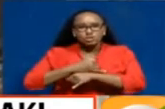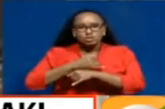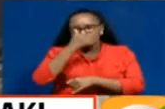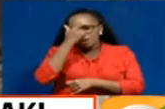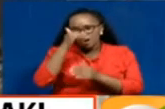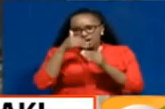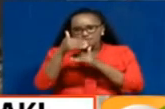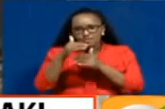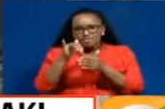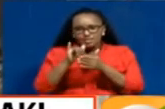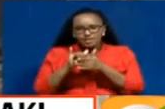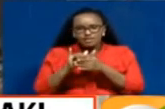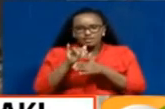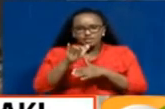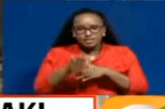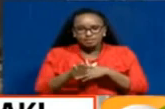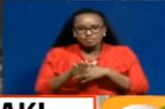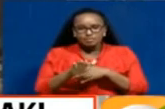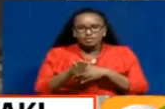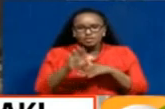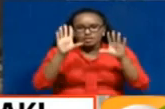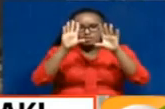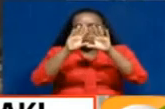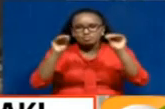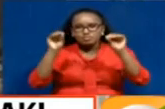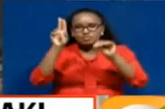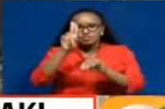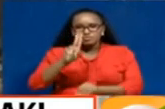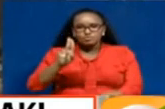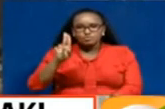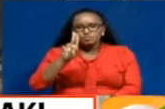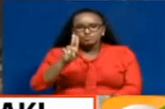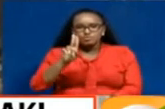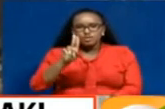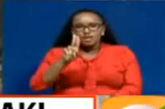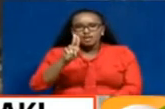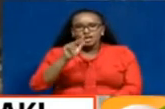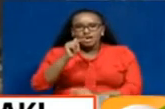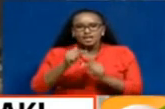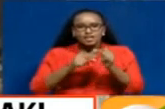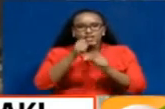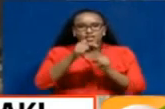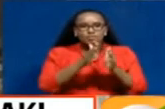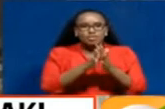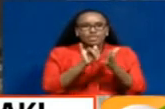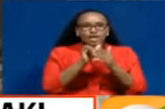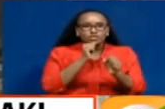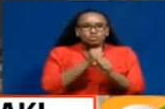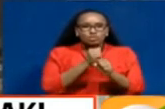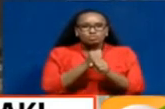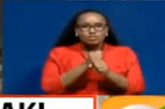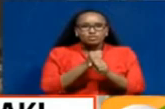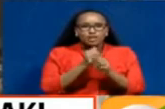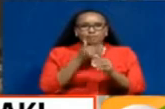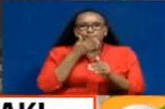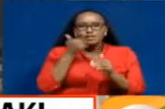in his footsteps, His Excellency President Uhuru Kenyatta took this commitment to a higher